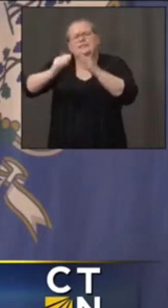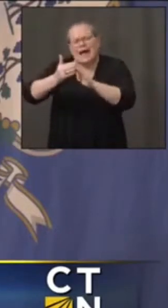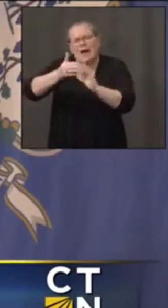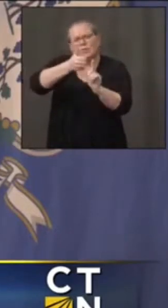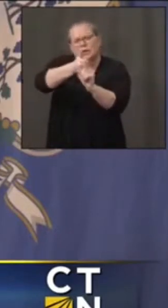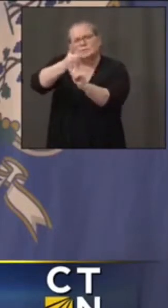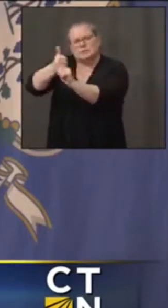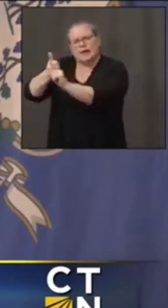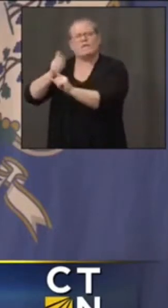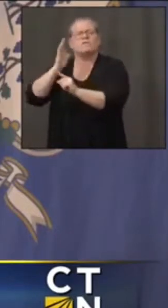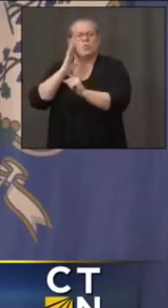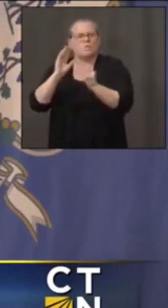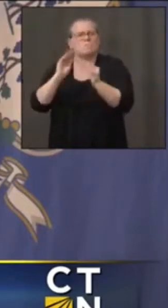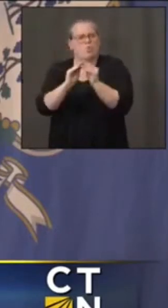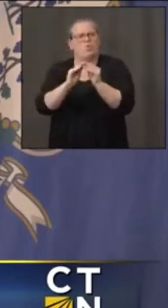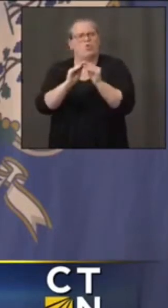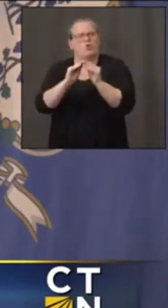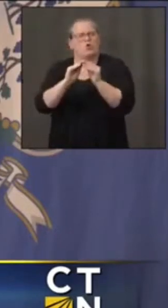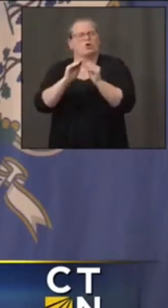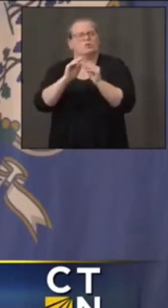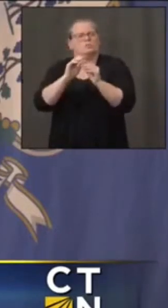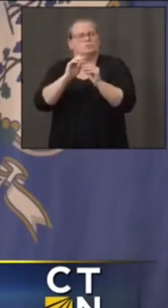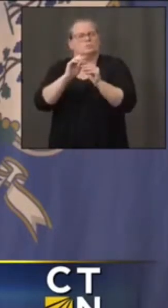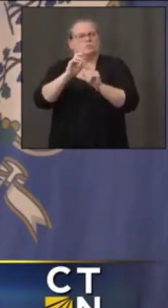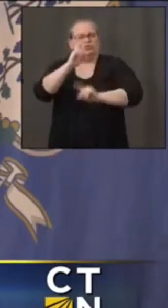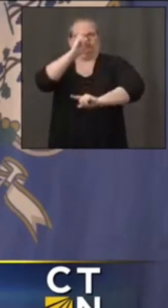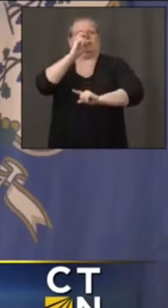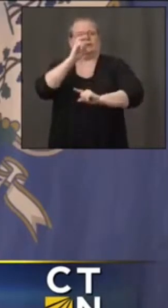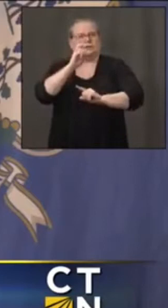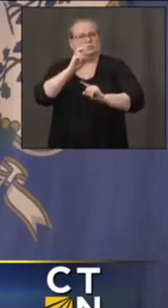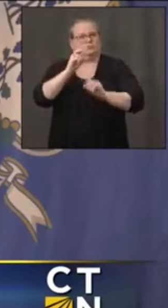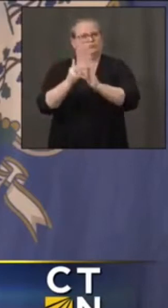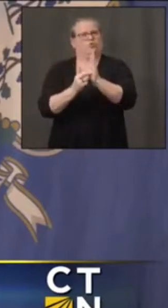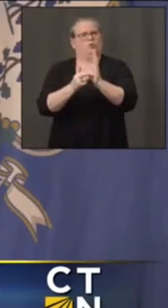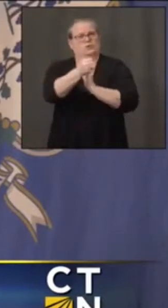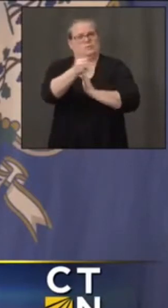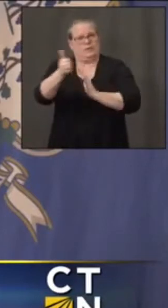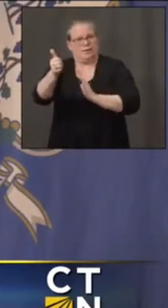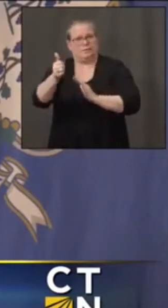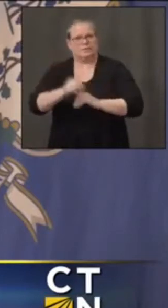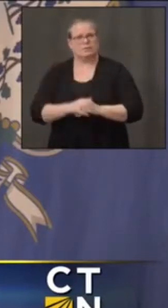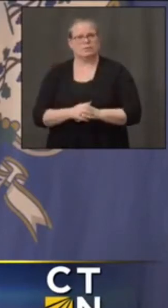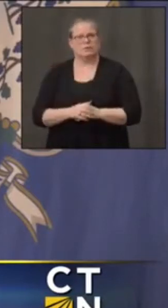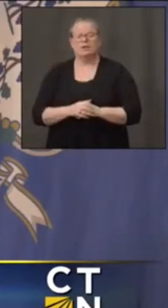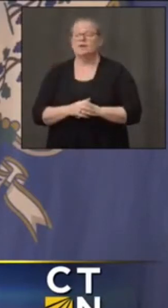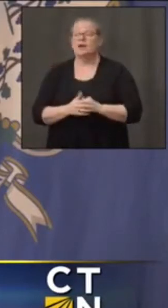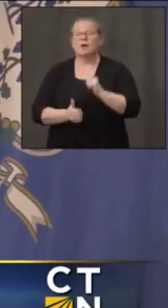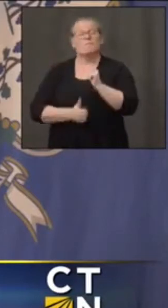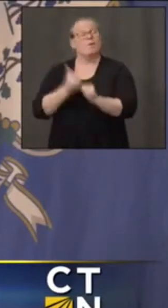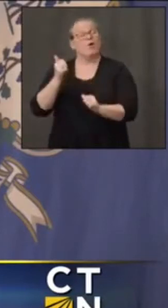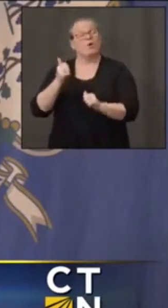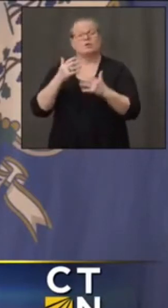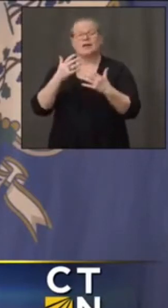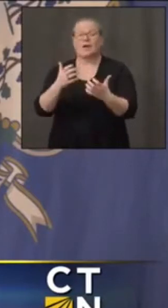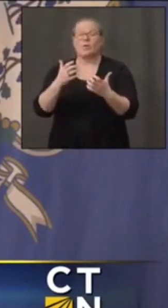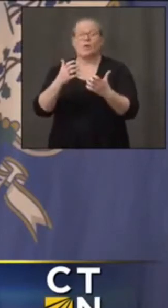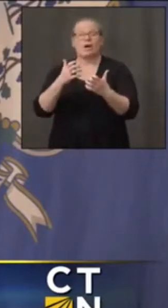stricter reaction in terms of what we've got to do. In the meantime, what I really want to focus on, Emily, is enforcement, because I think you're finding